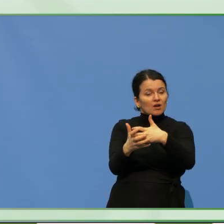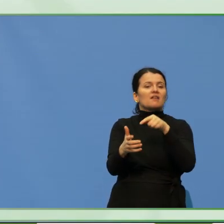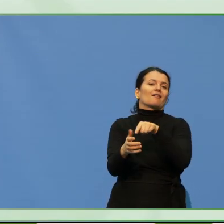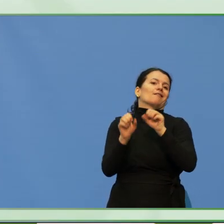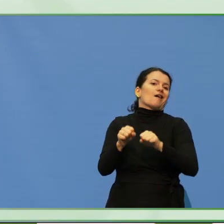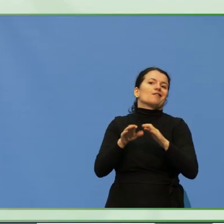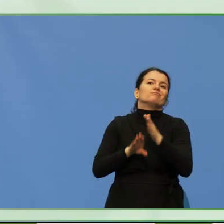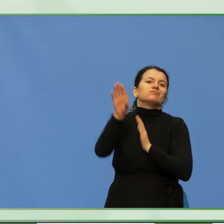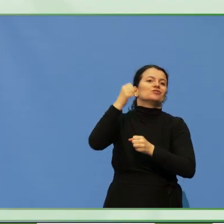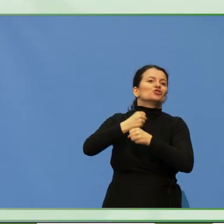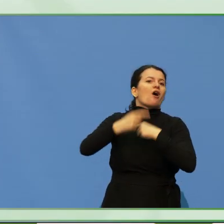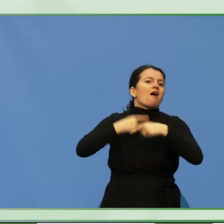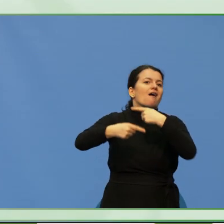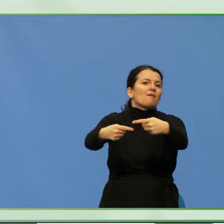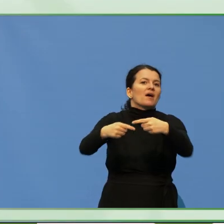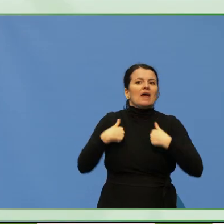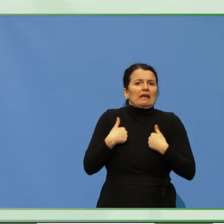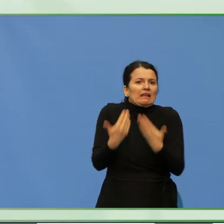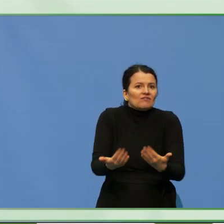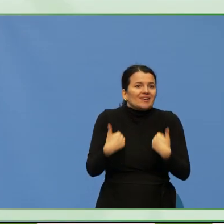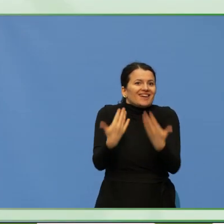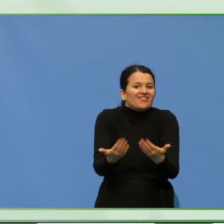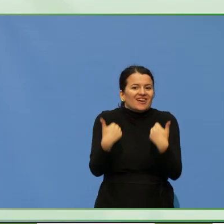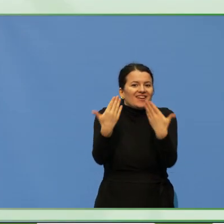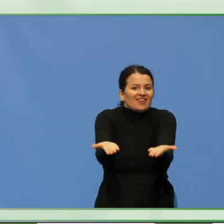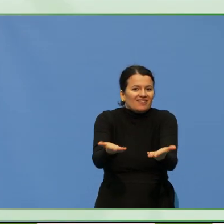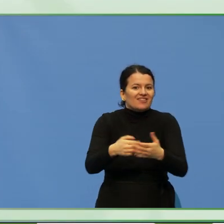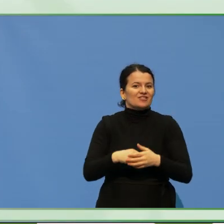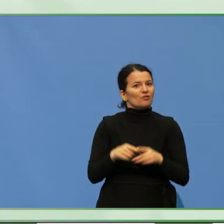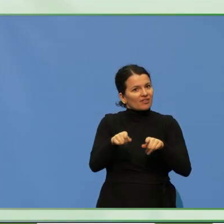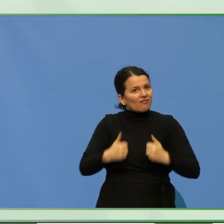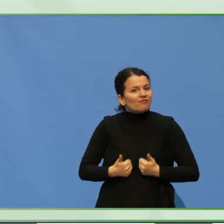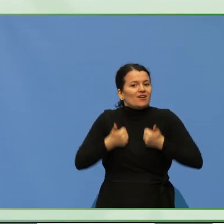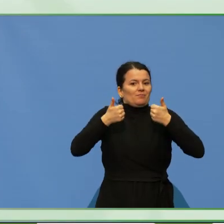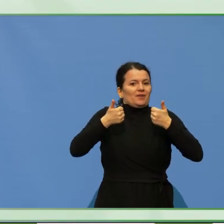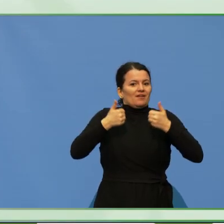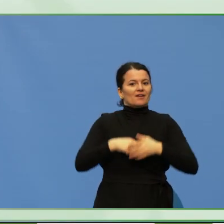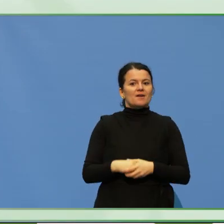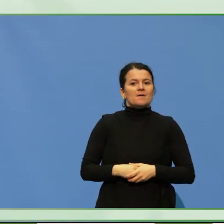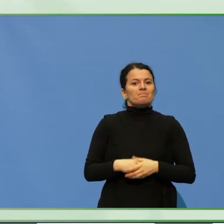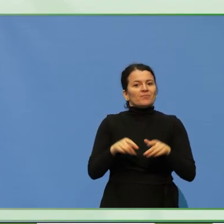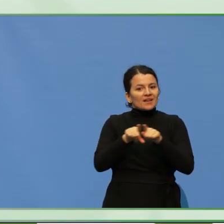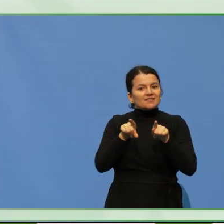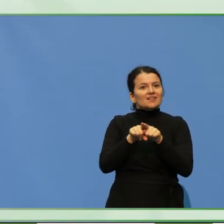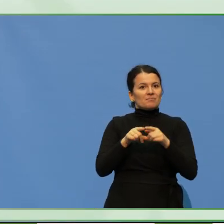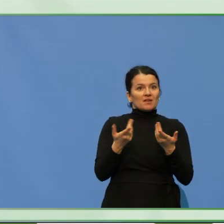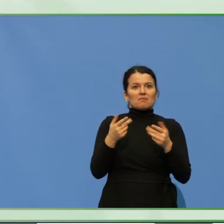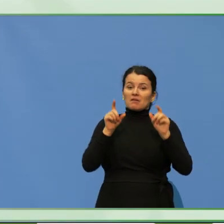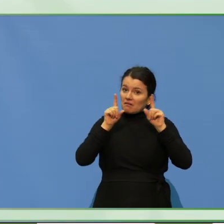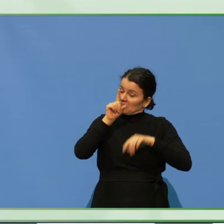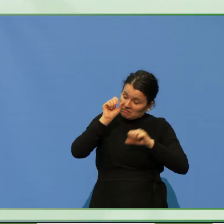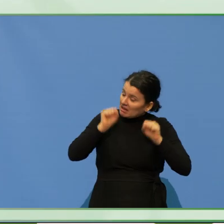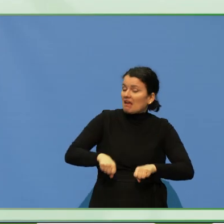leave. We have a well-being allowance where everybody accesses therapy every month in order to be able to support their own well-being. And I